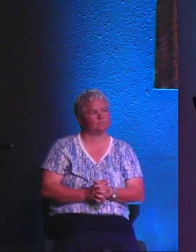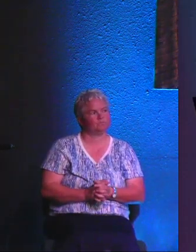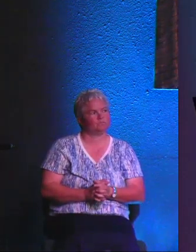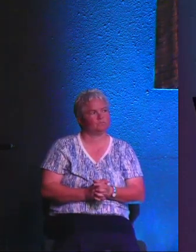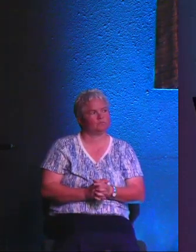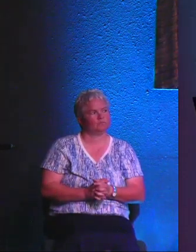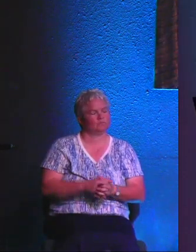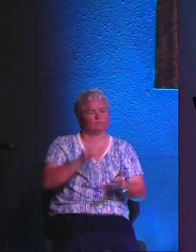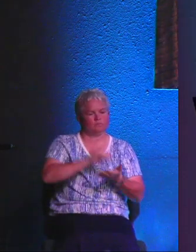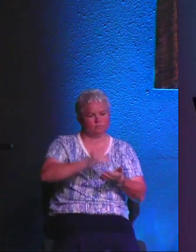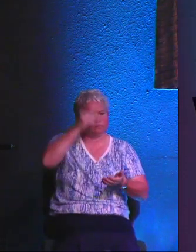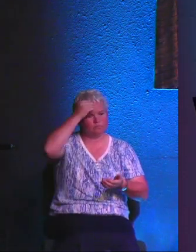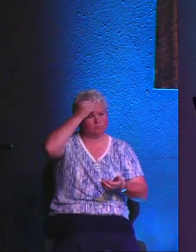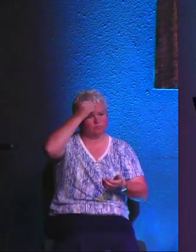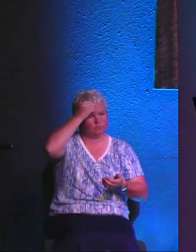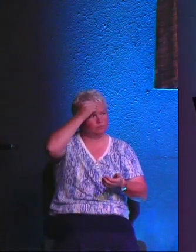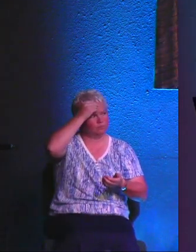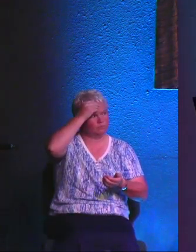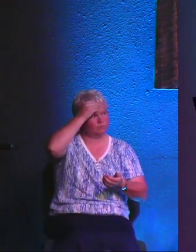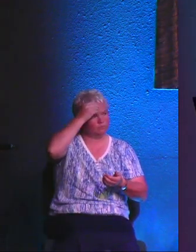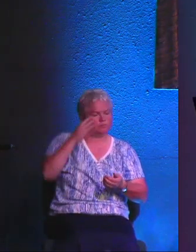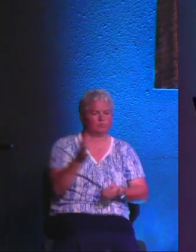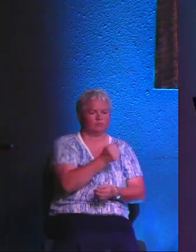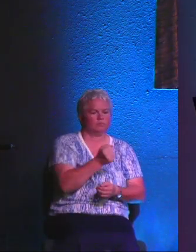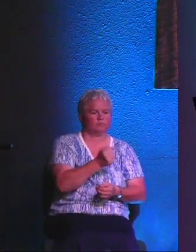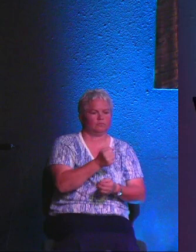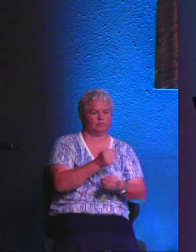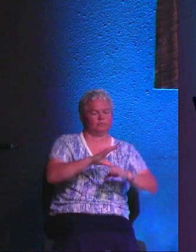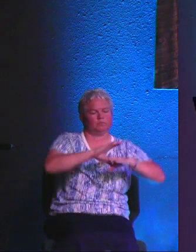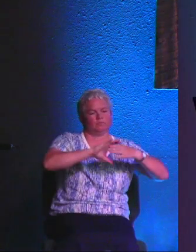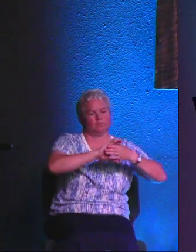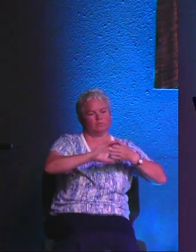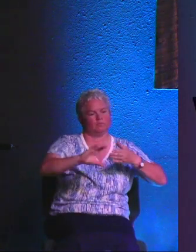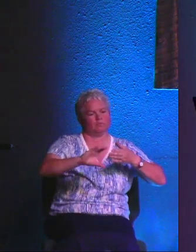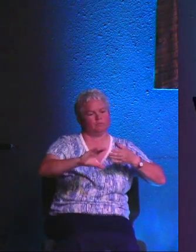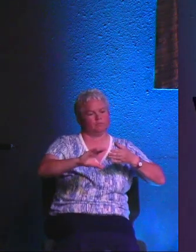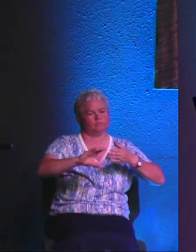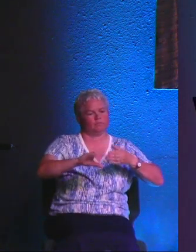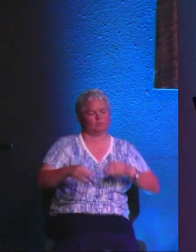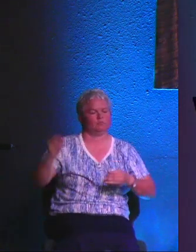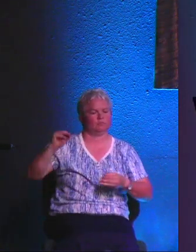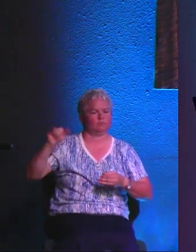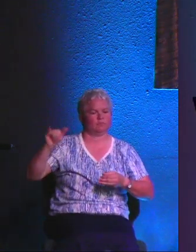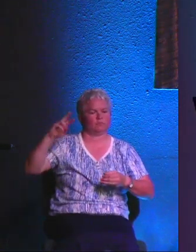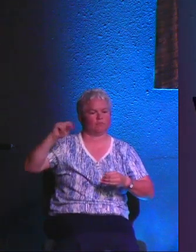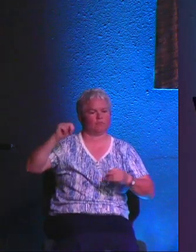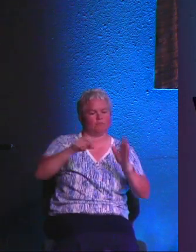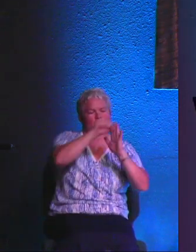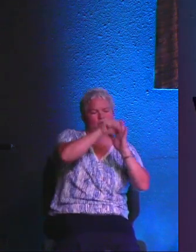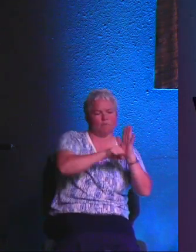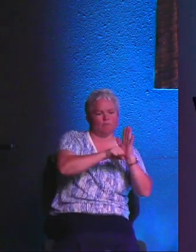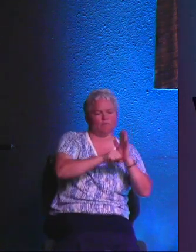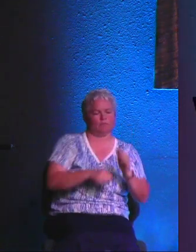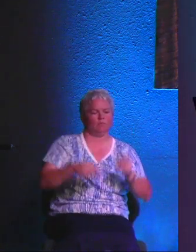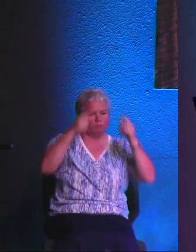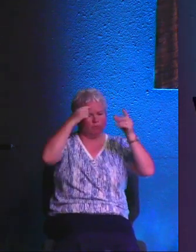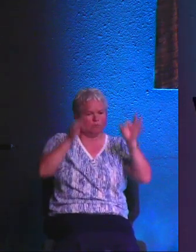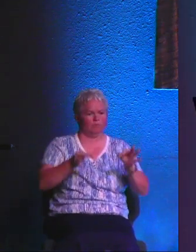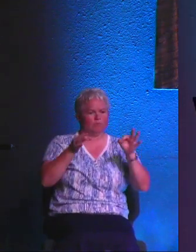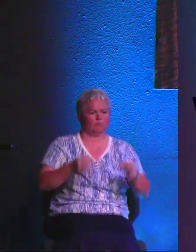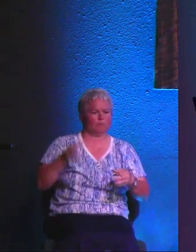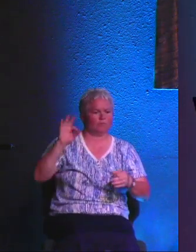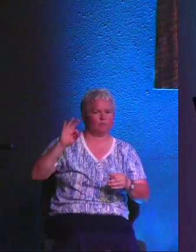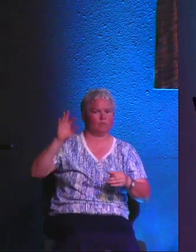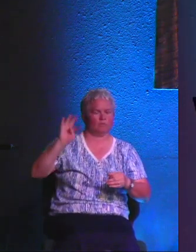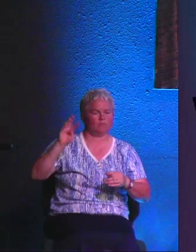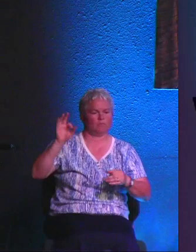So there is a lesson to be learned from typing the wrong email address. A Minnesota couple decided to go to Florida to thaw out